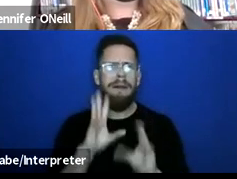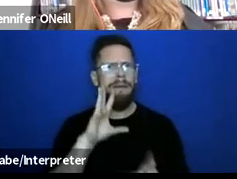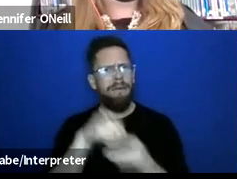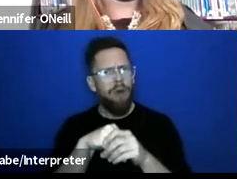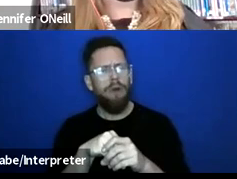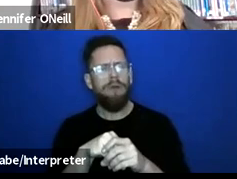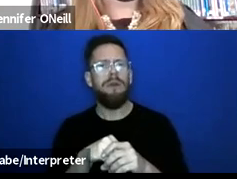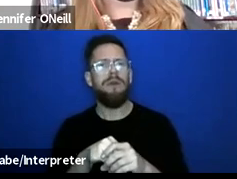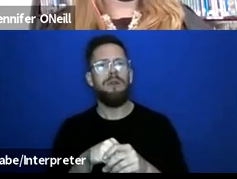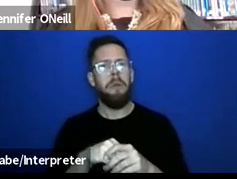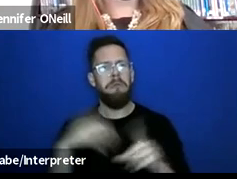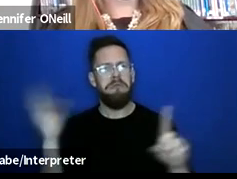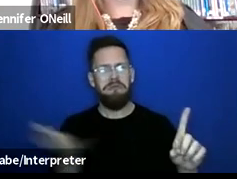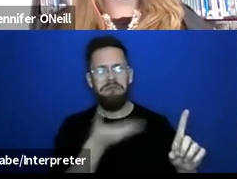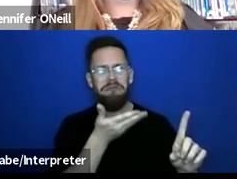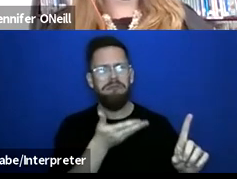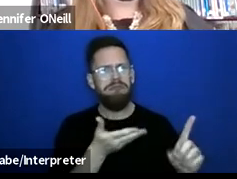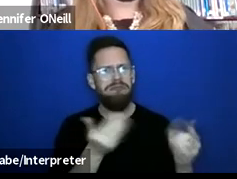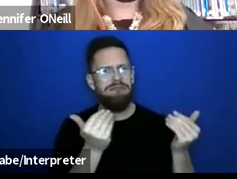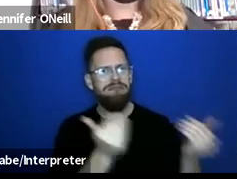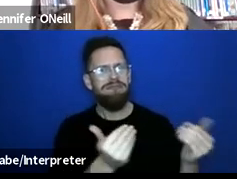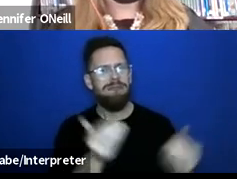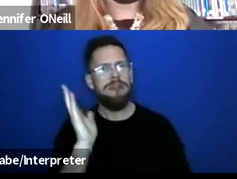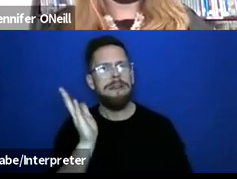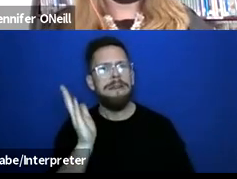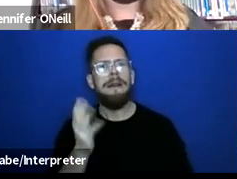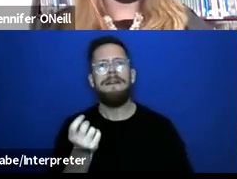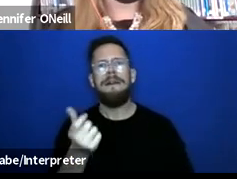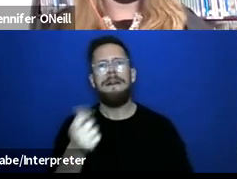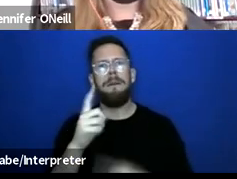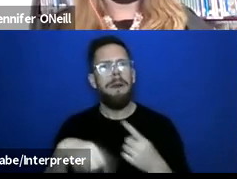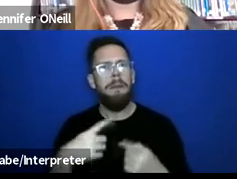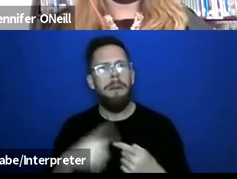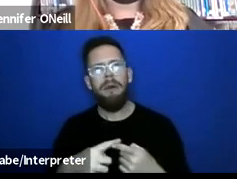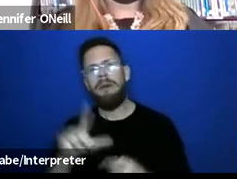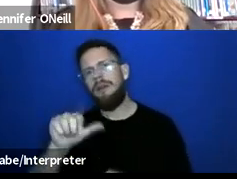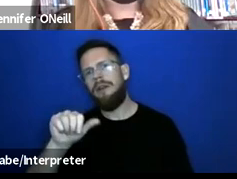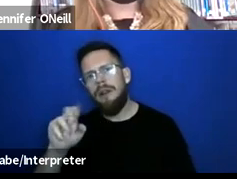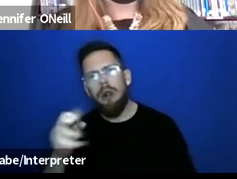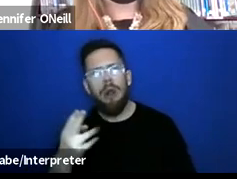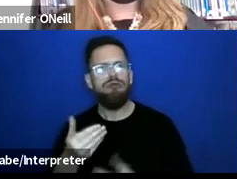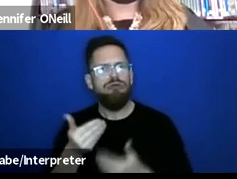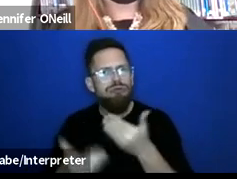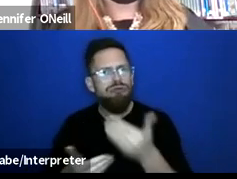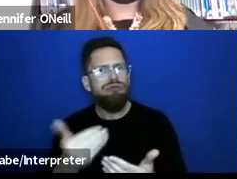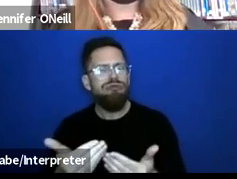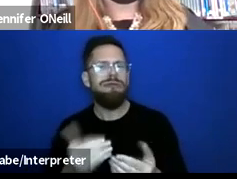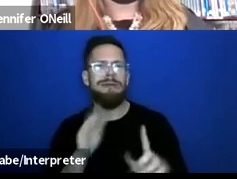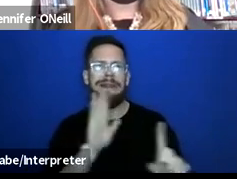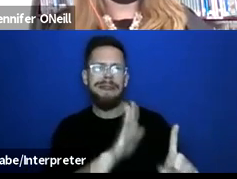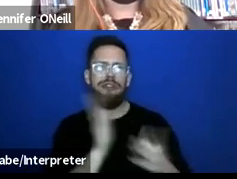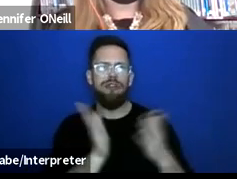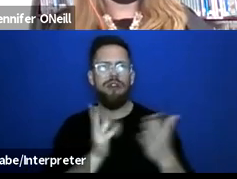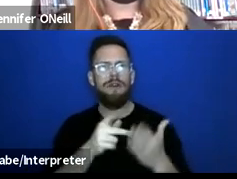of will turn it over to him for a moment and let him discuss a little bit about how launch went. And I know he wants to discuss the service project that he's gonna be engaging in